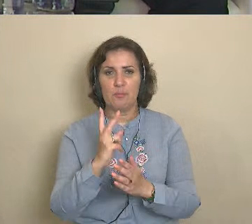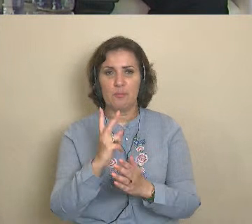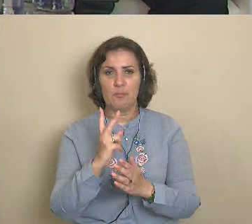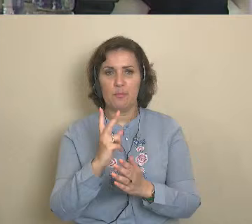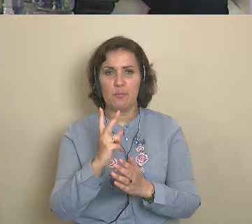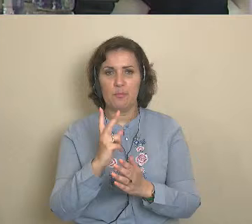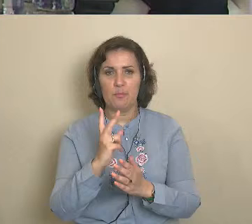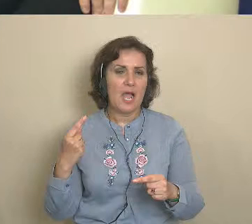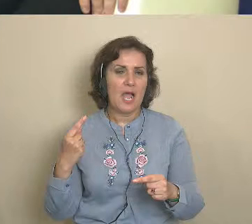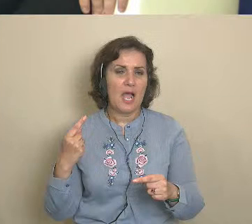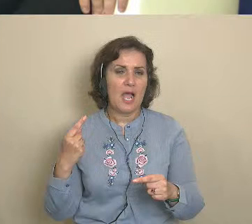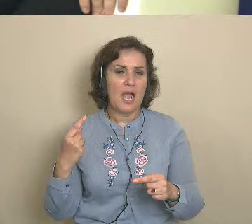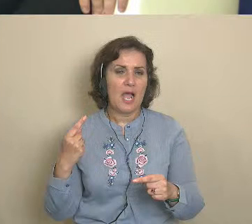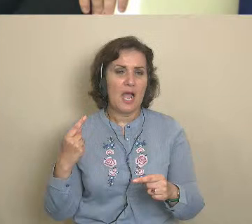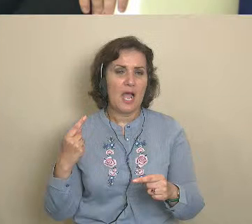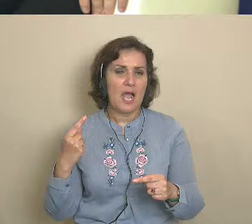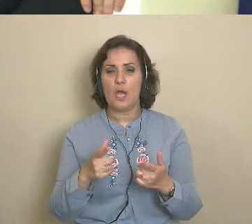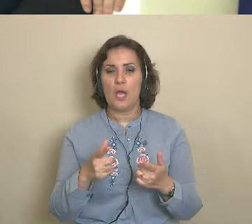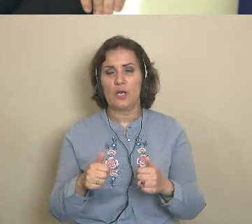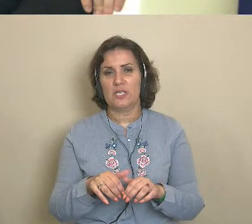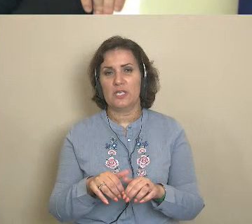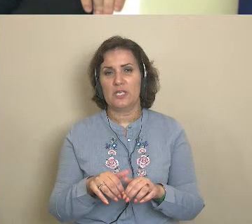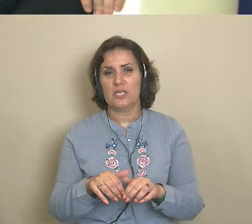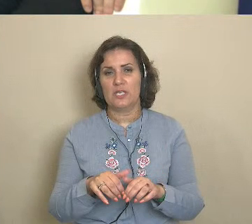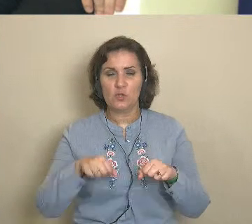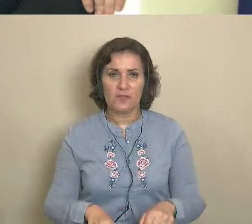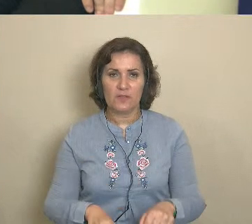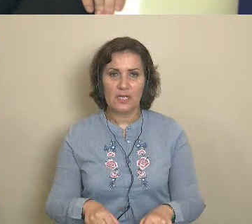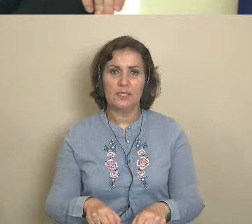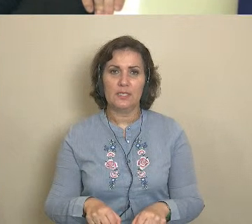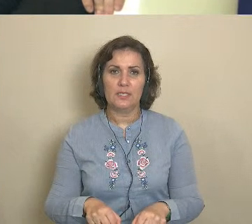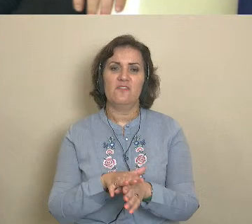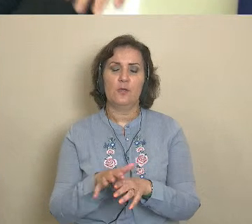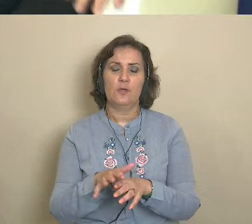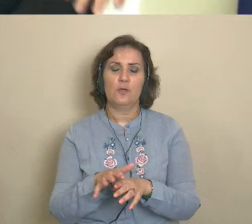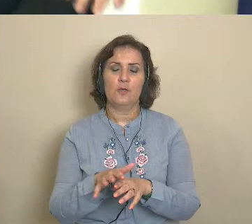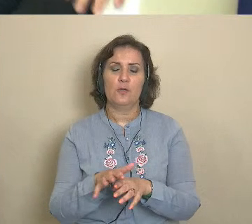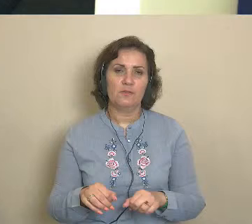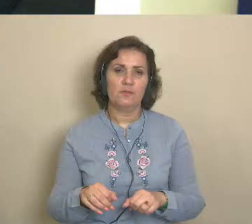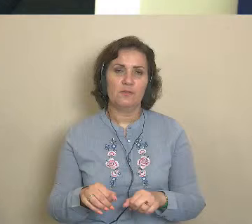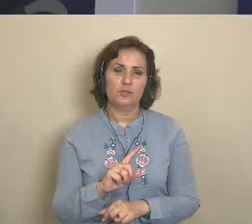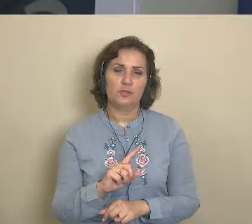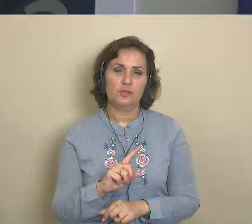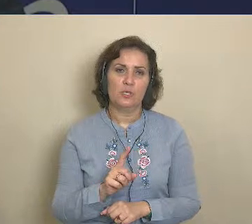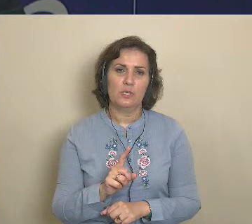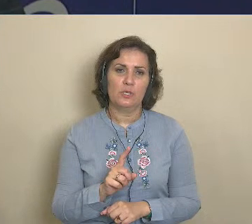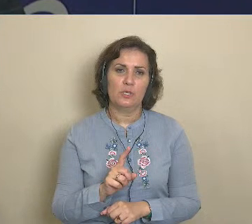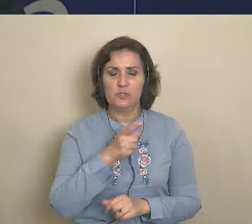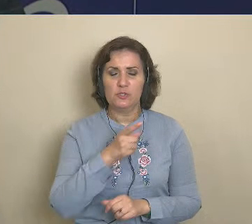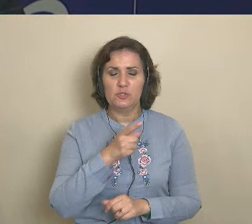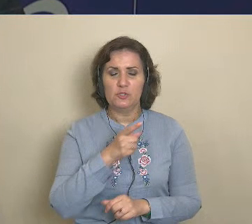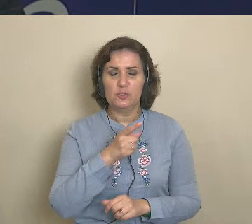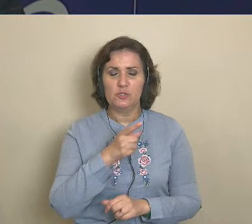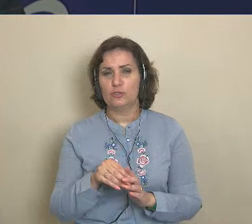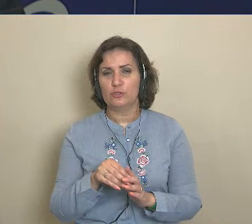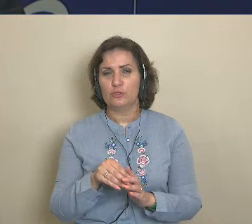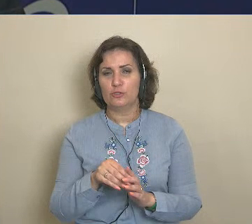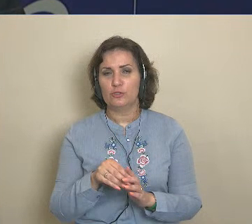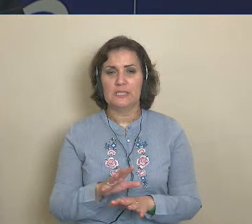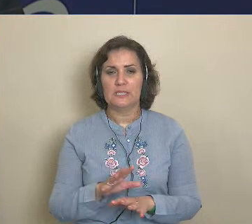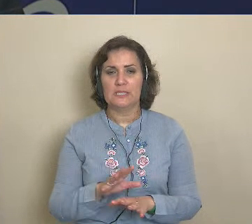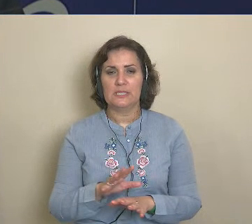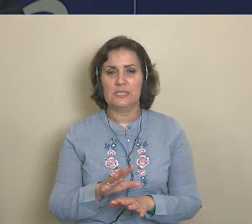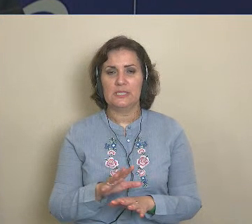other measures and alternative measures for the government authorities and the government bodies of executive